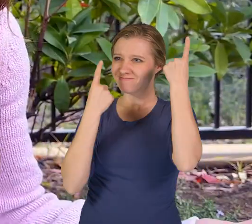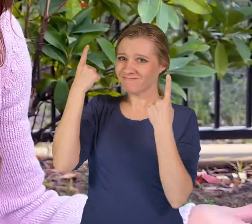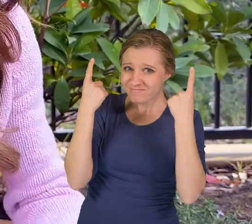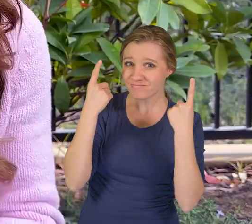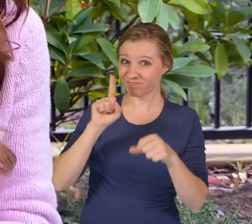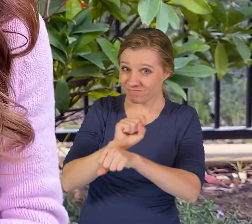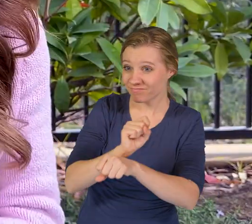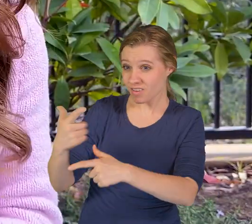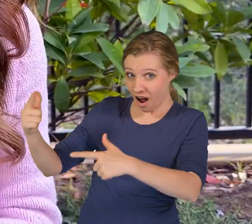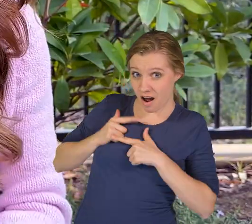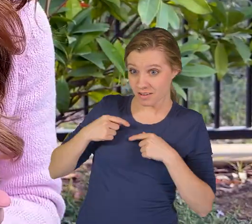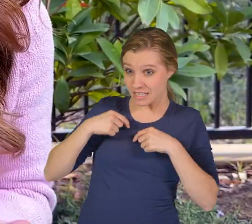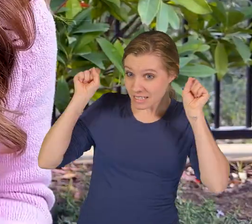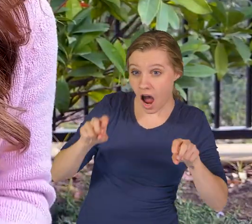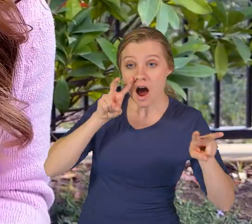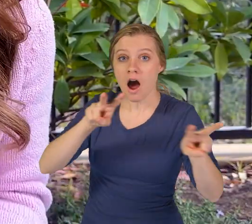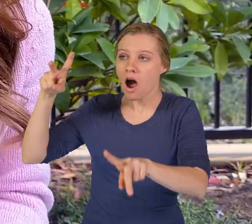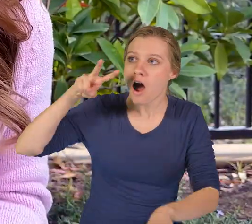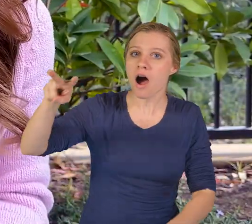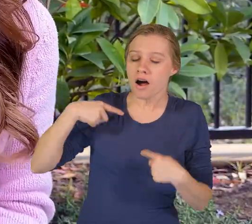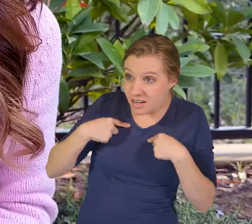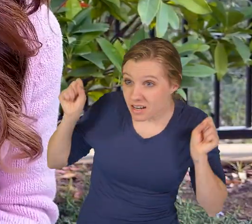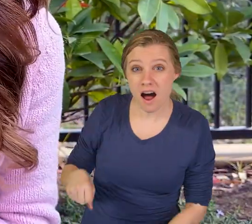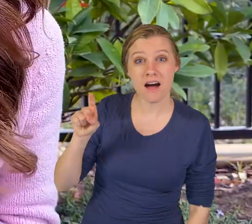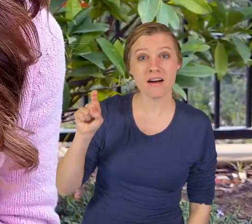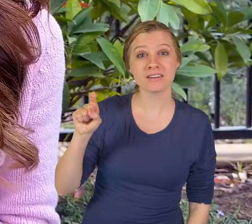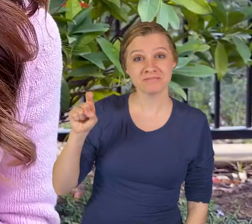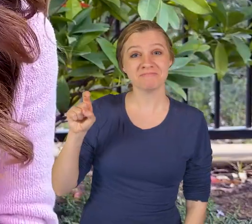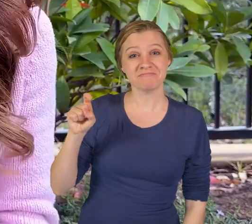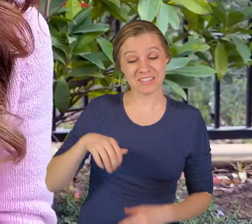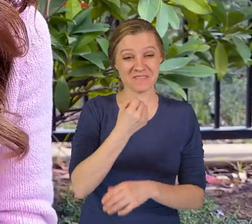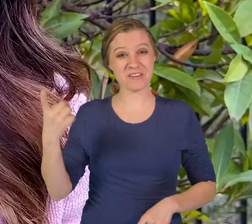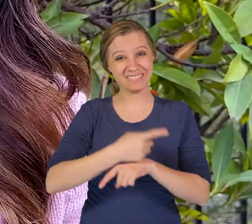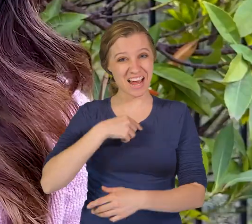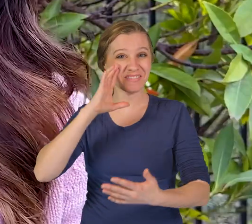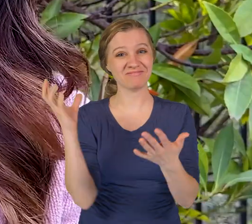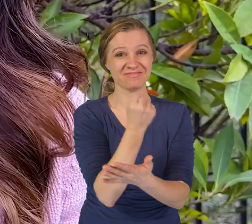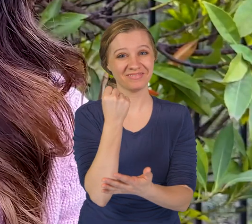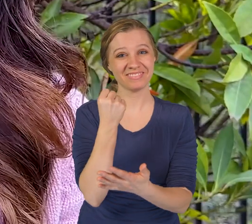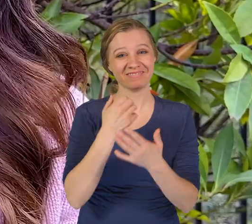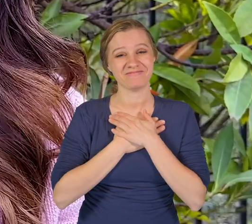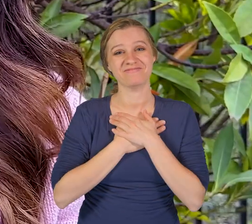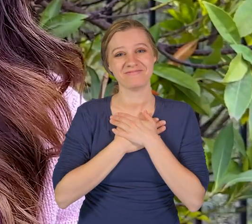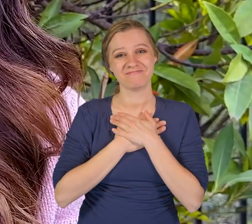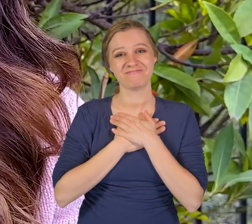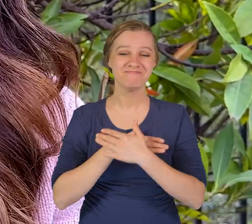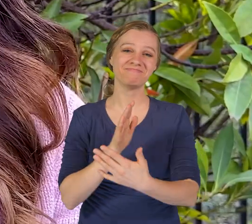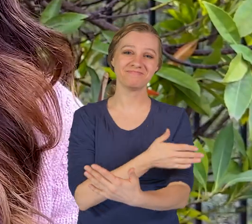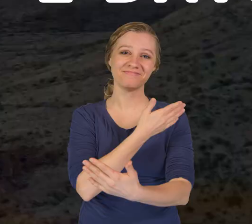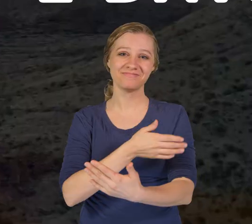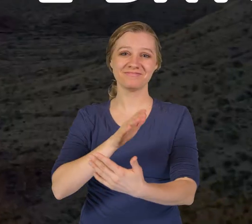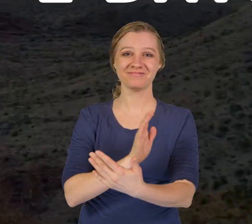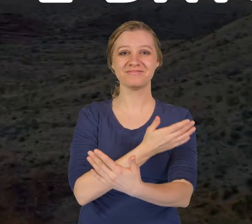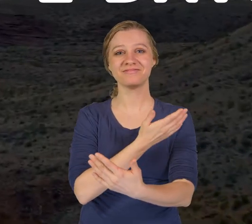producing my show, I often wondered if I would ever get to see what they saw. In a few days, I'd get my